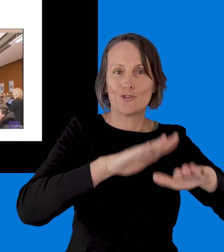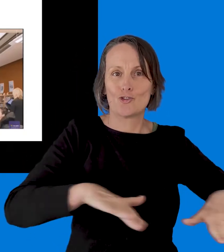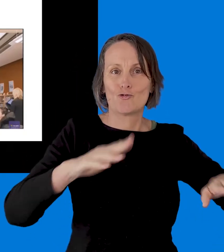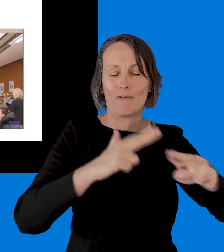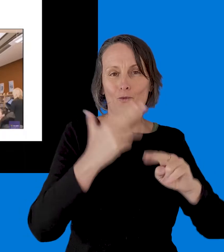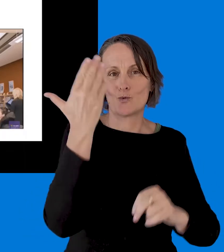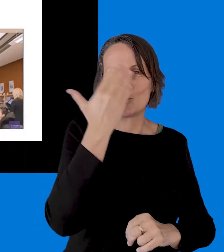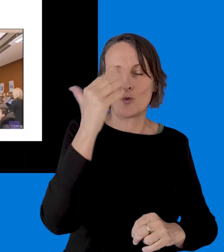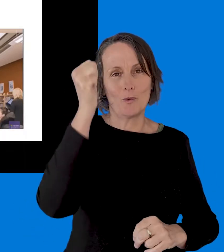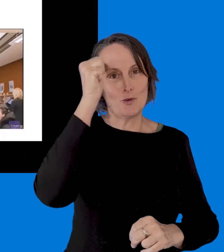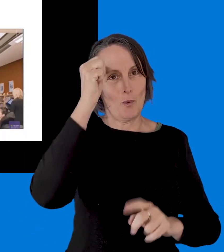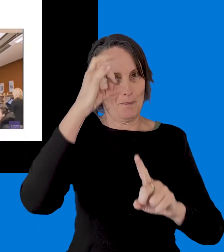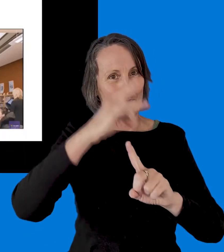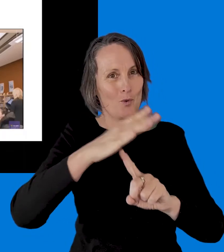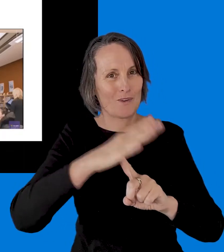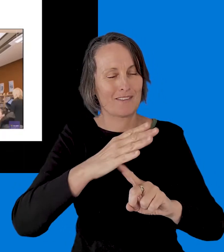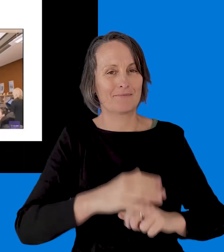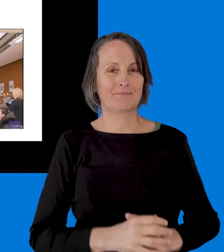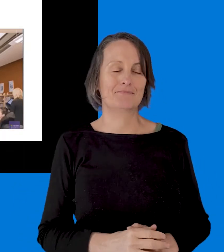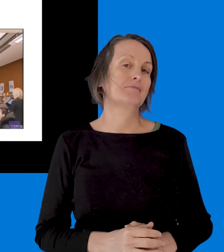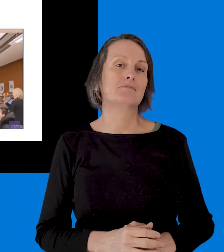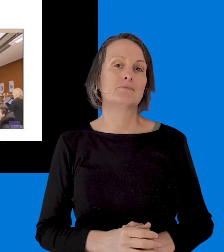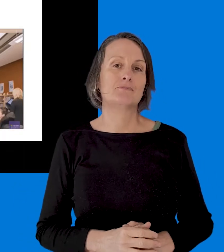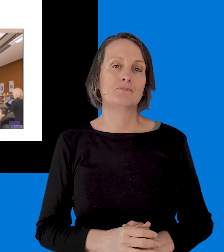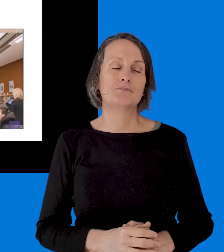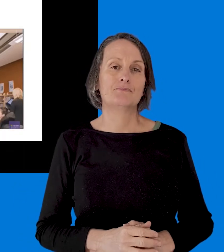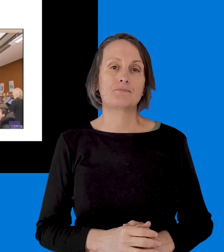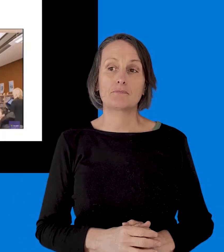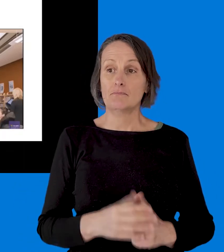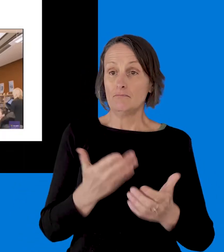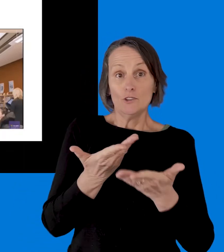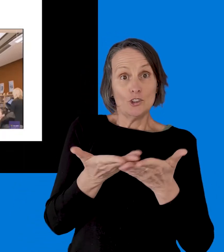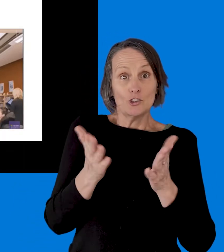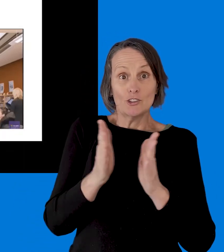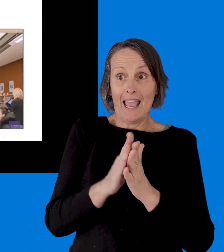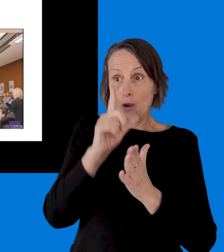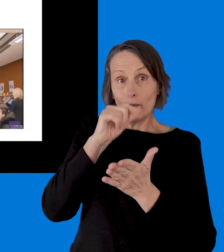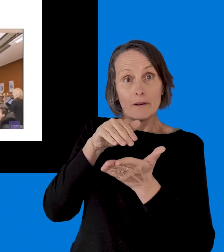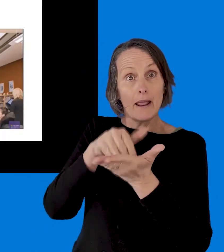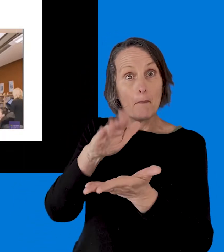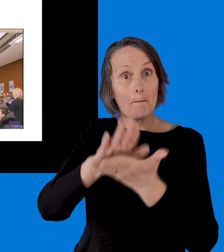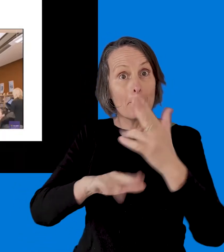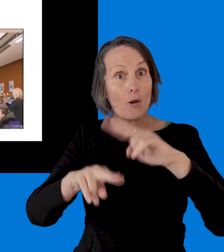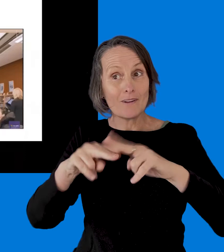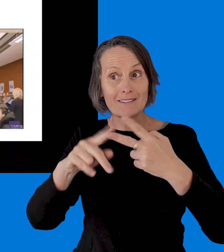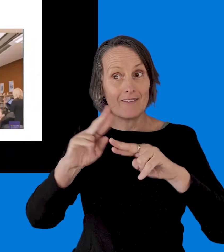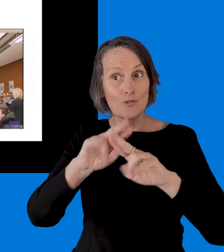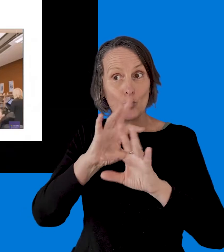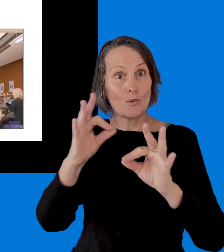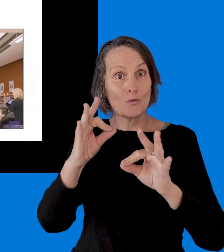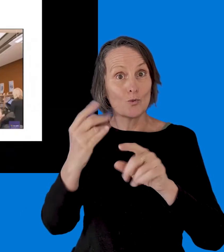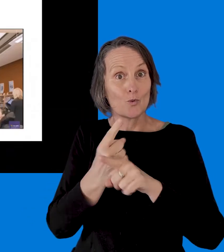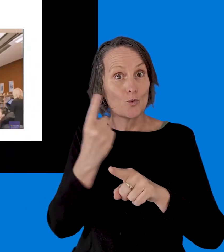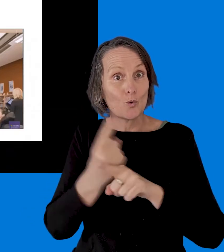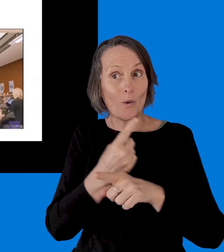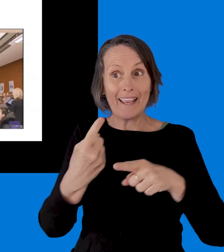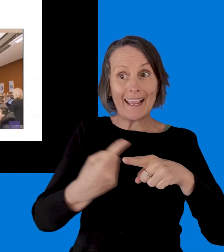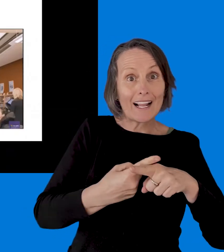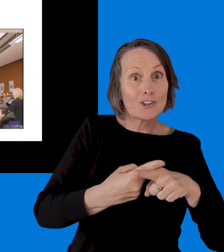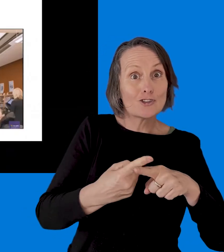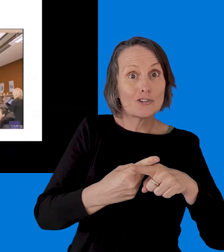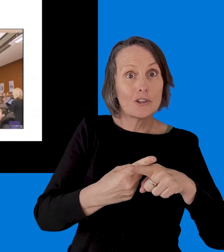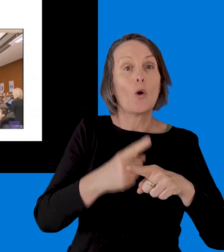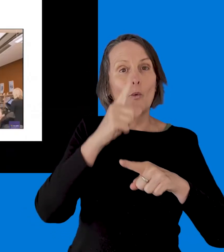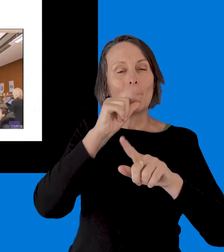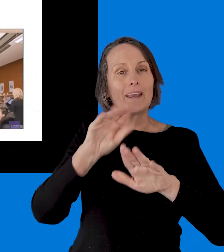that improves learning outcomes. So one of the ways we can involve parents who don't speak the native language is to